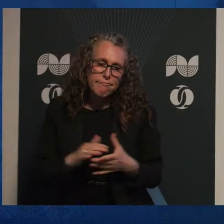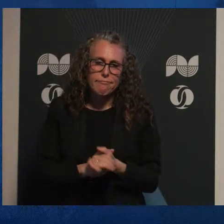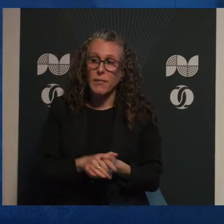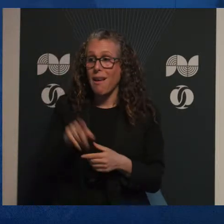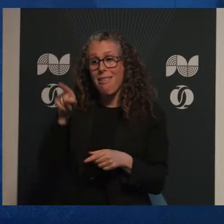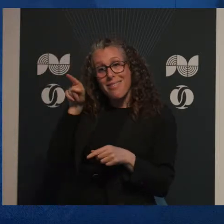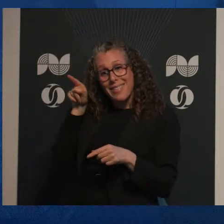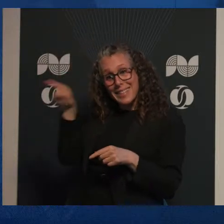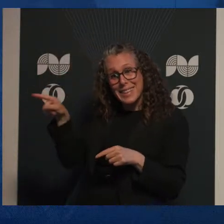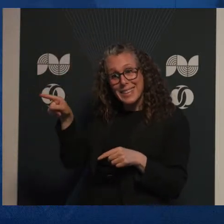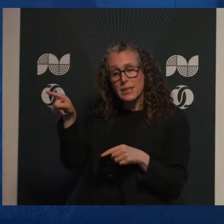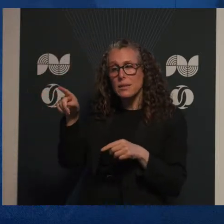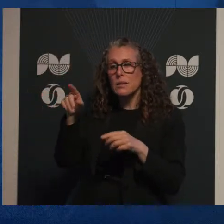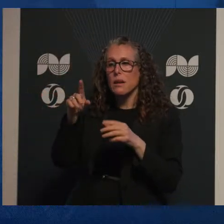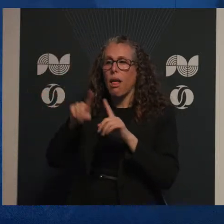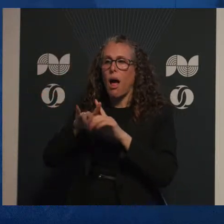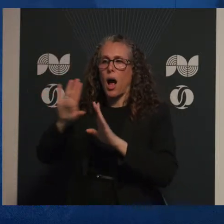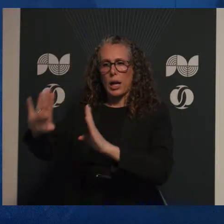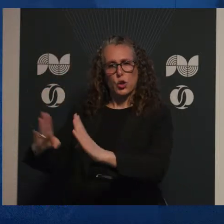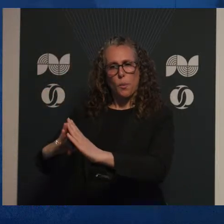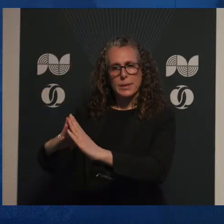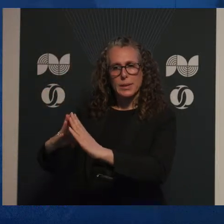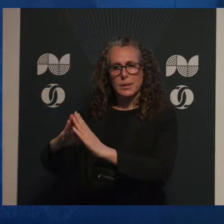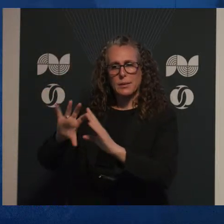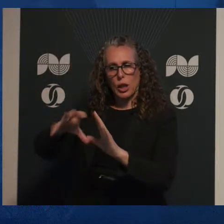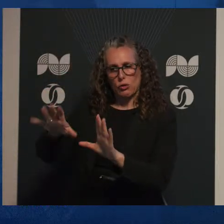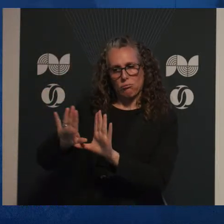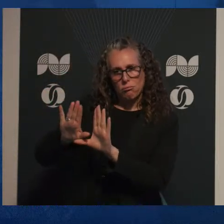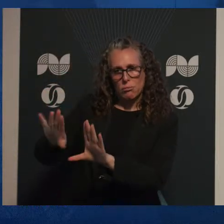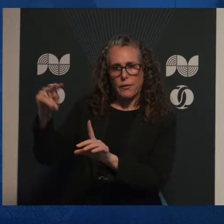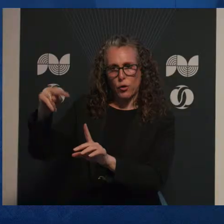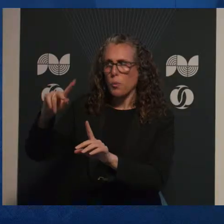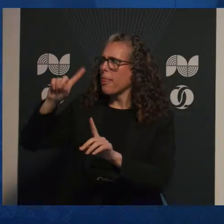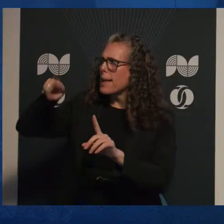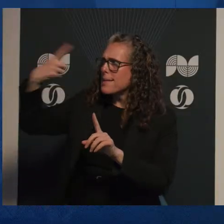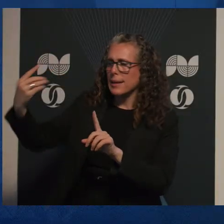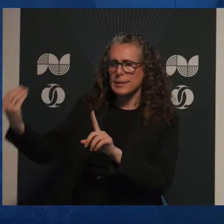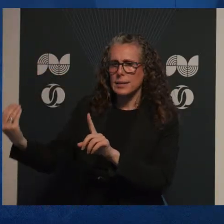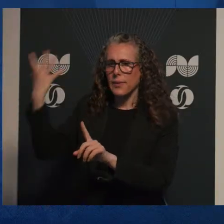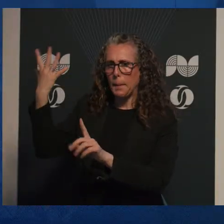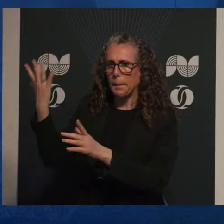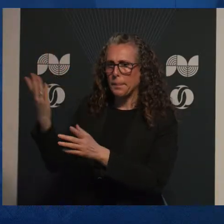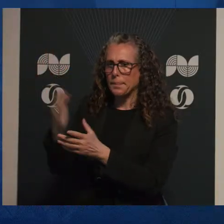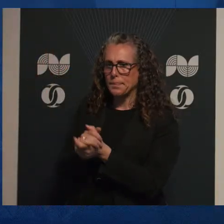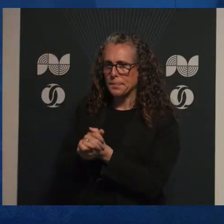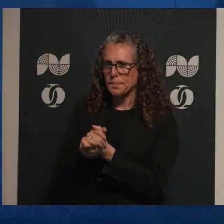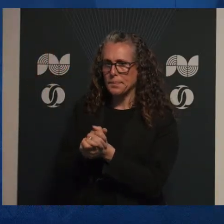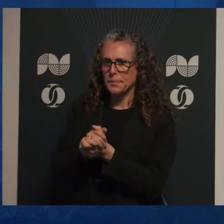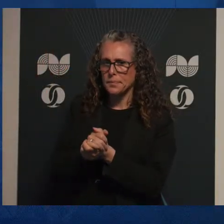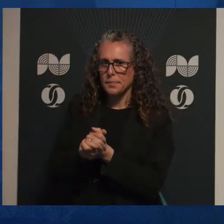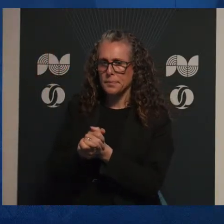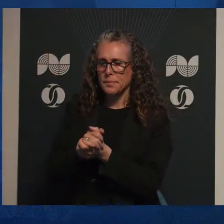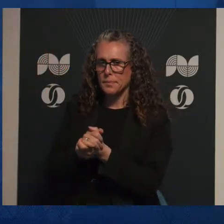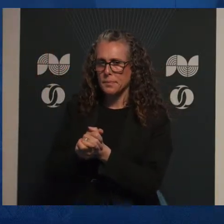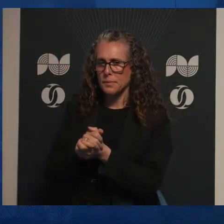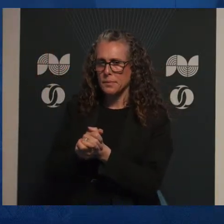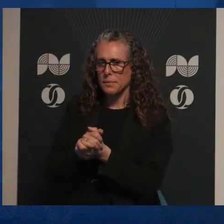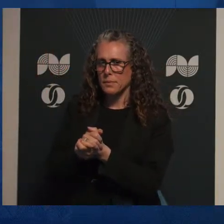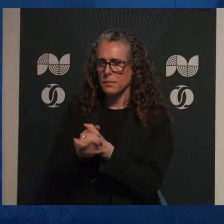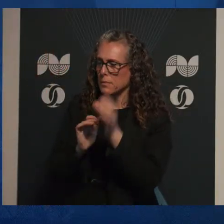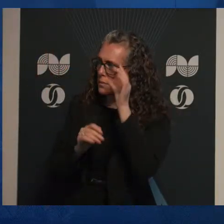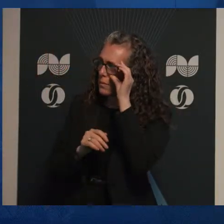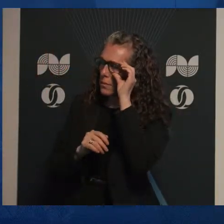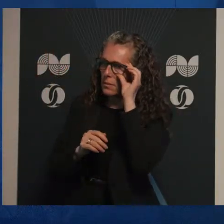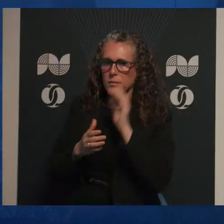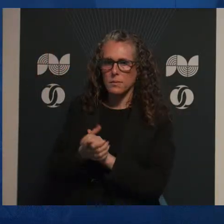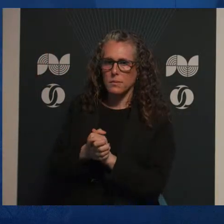domestic perspective, but if you show me the next chart, please, we can see how it also affects the international dimension. So this